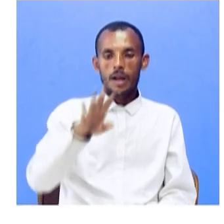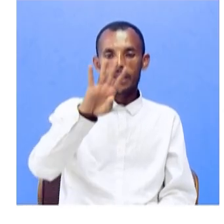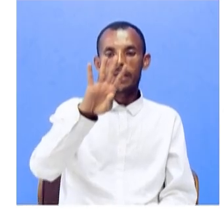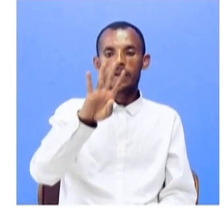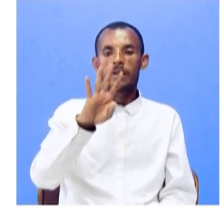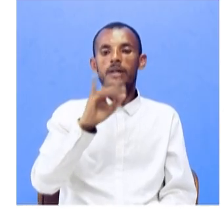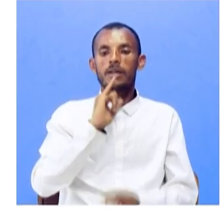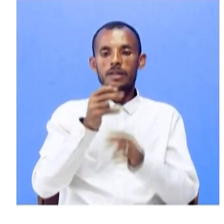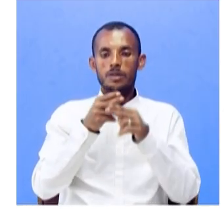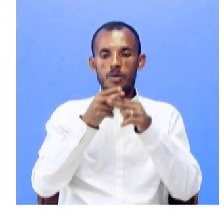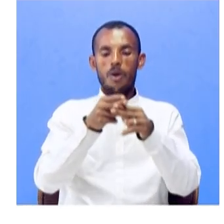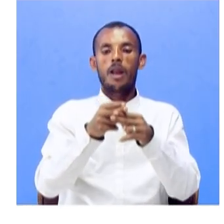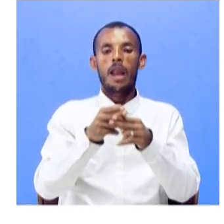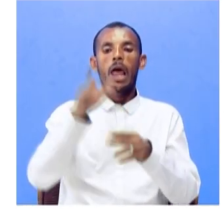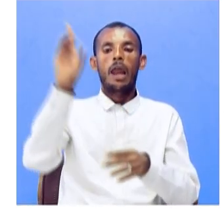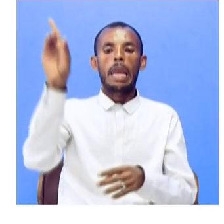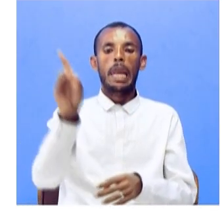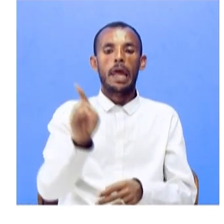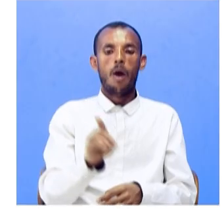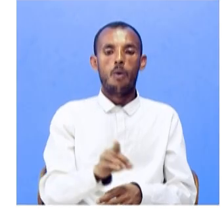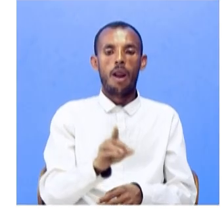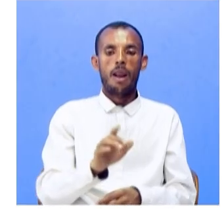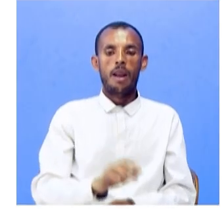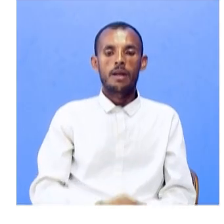is called diagonal.